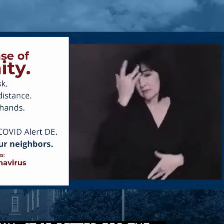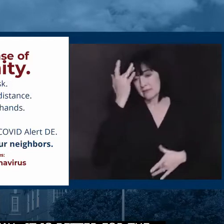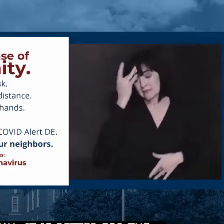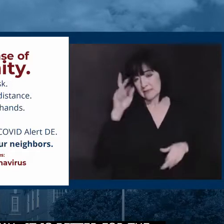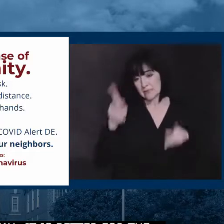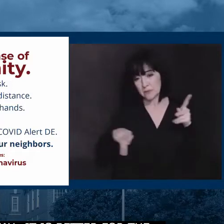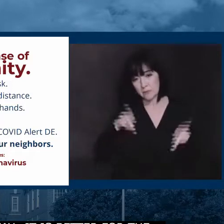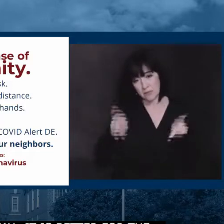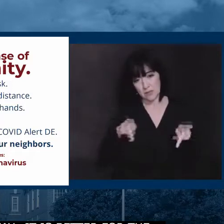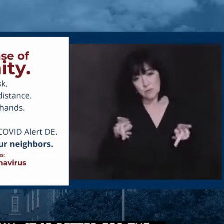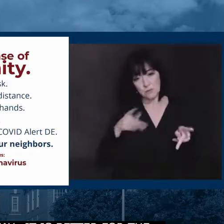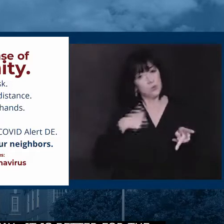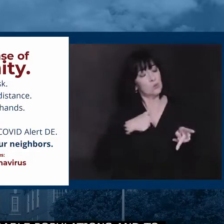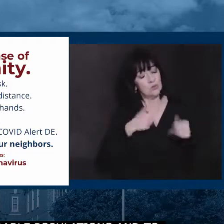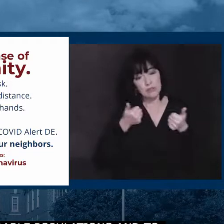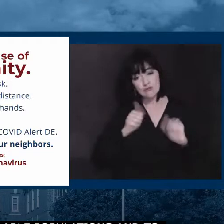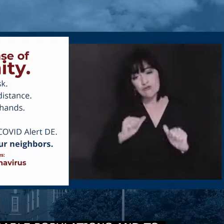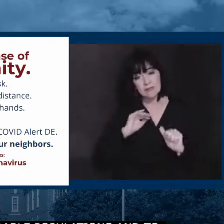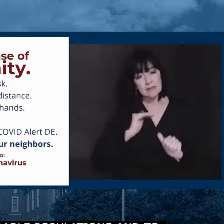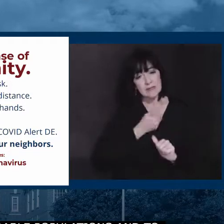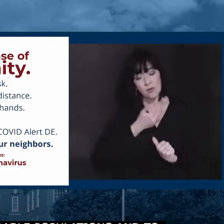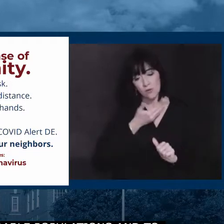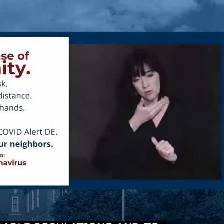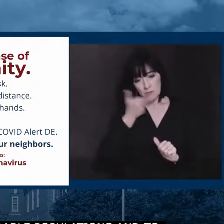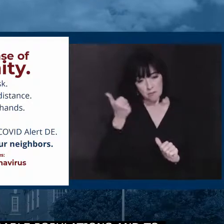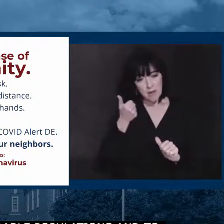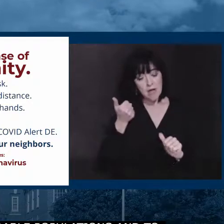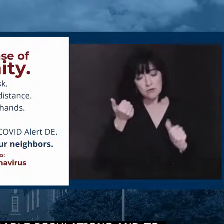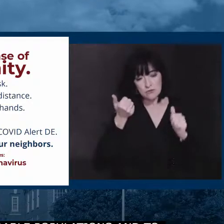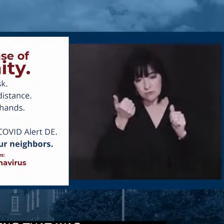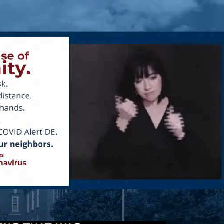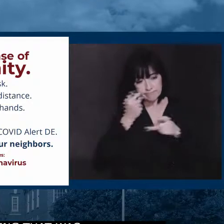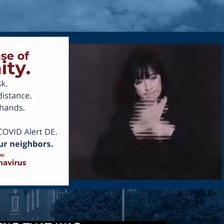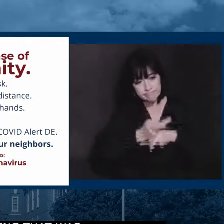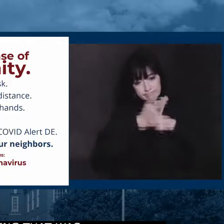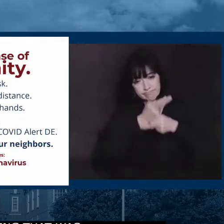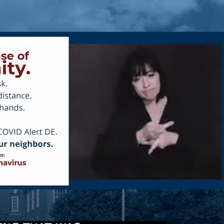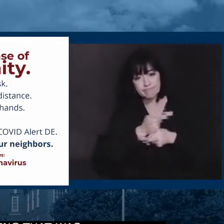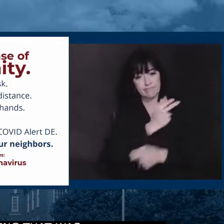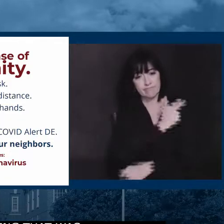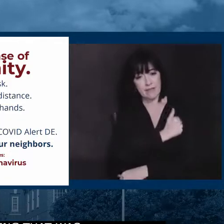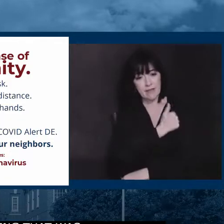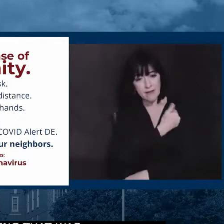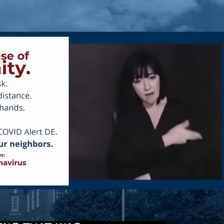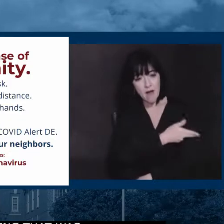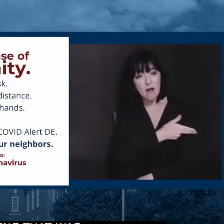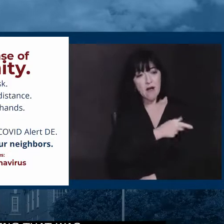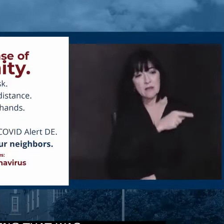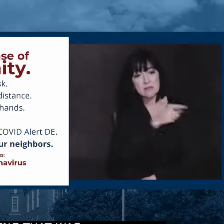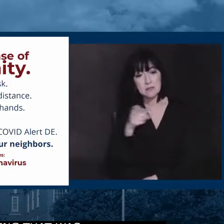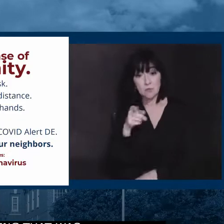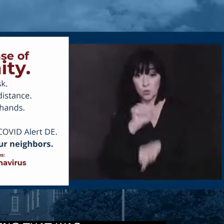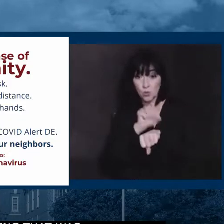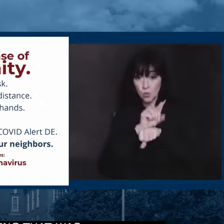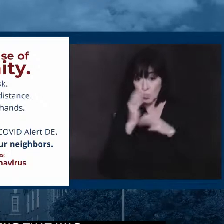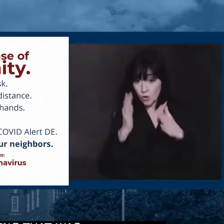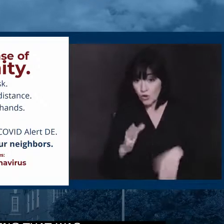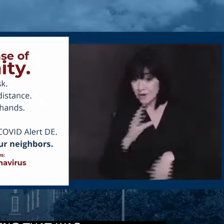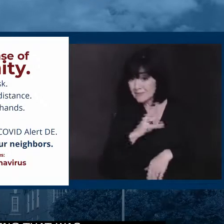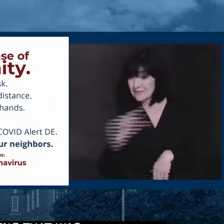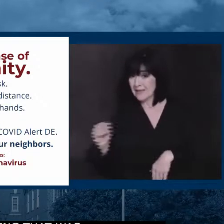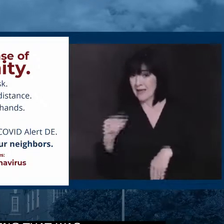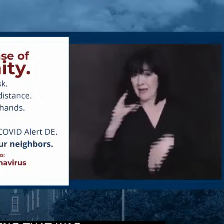to try to preserve hospital capacity, which is a primary focus for all of us. And then